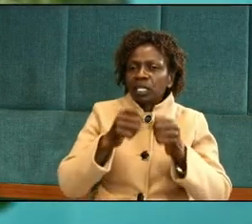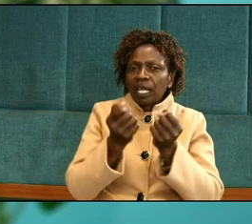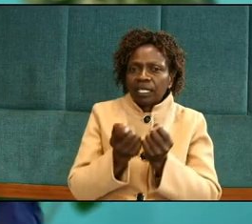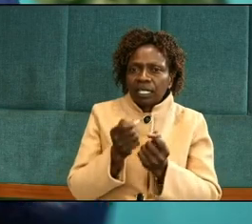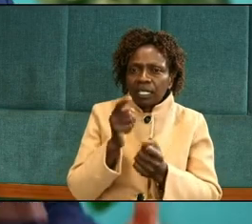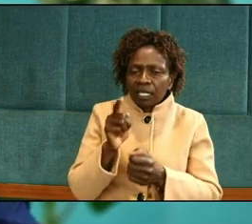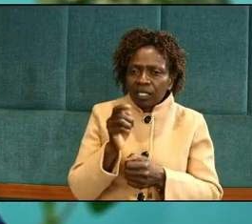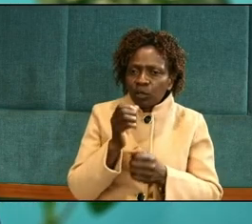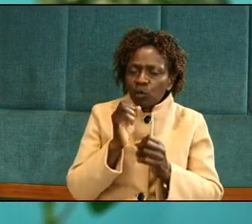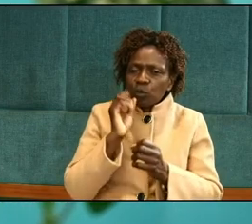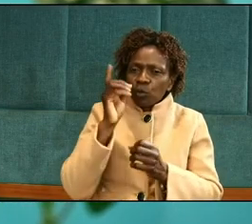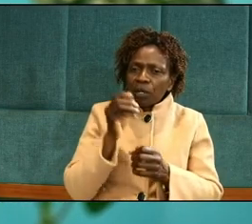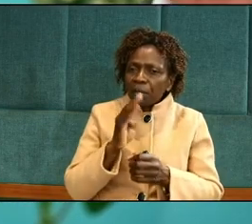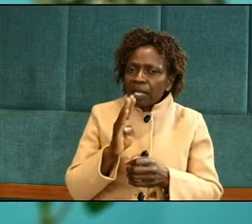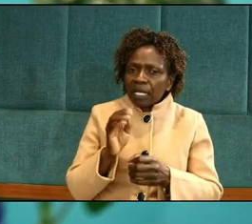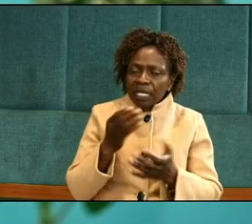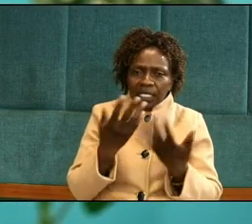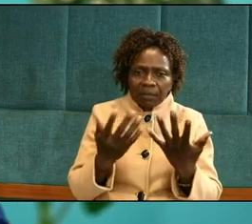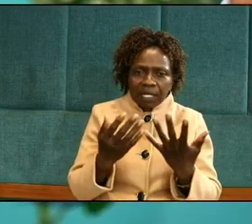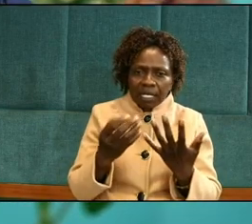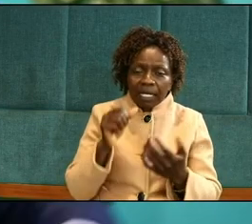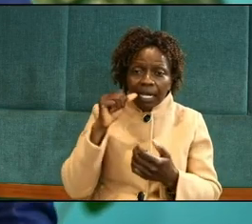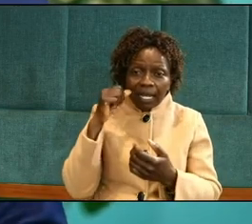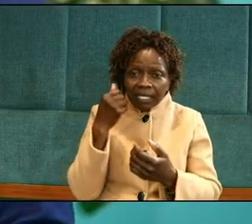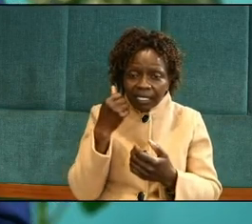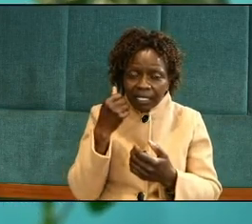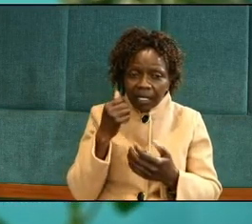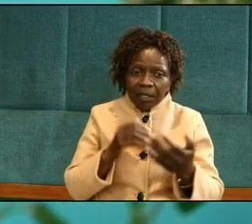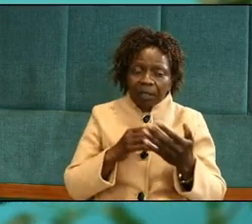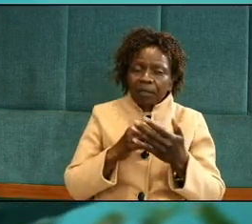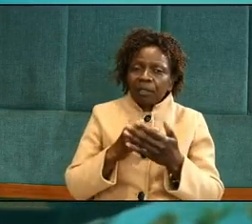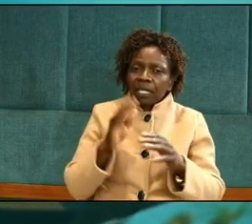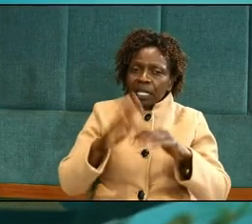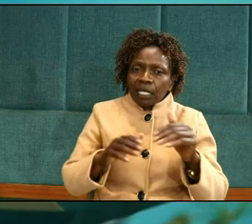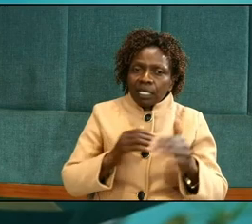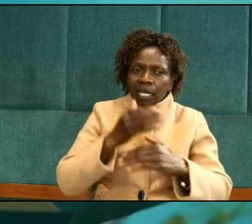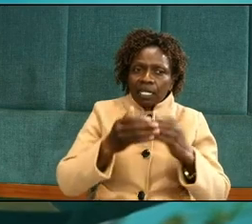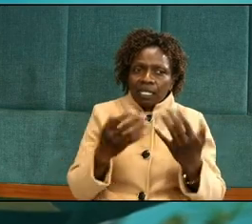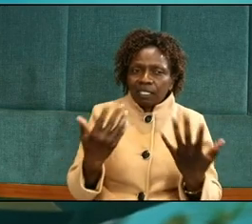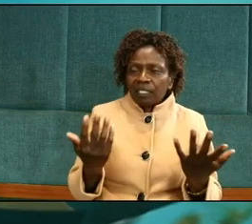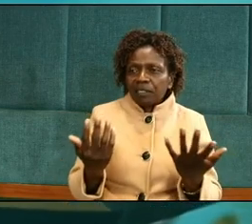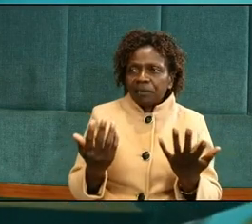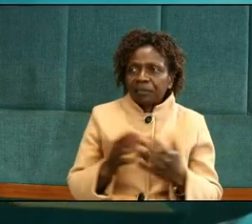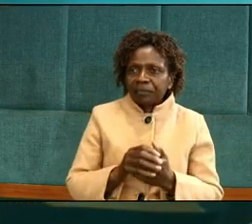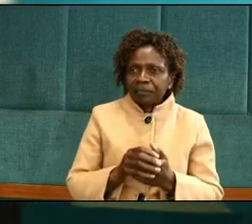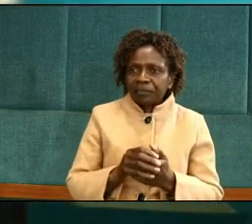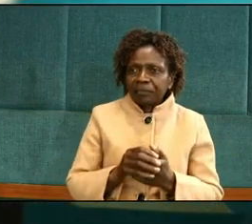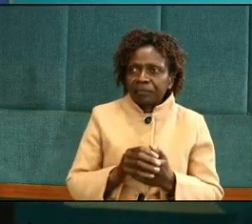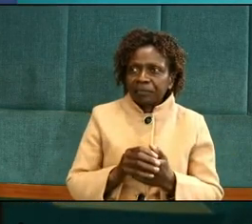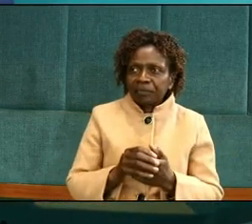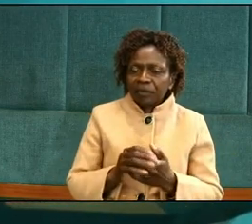That would be something very nice. Much more the behind-the-curtain scenes. You know it. Let me share